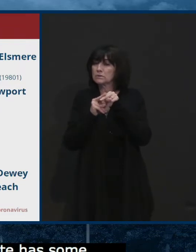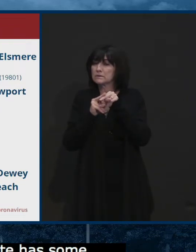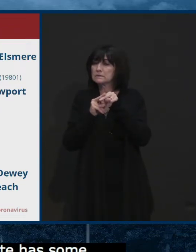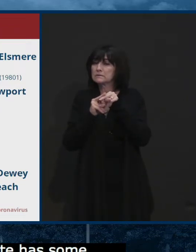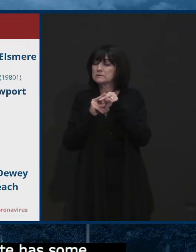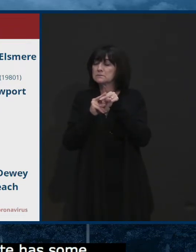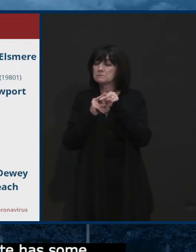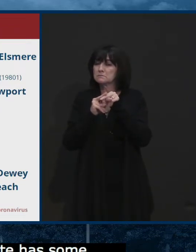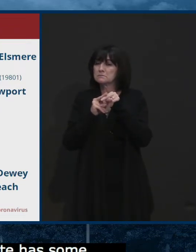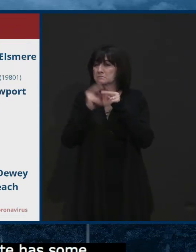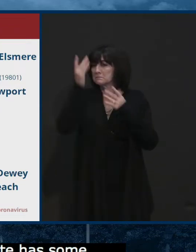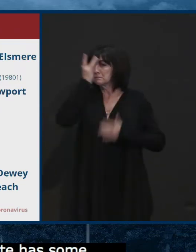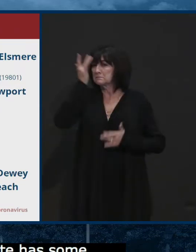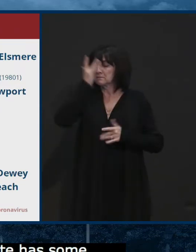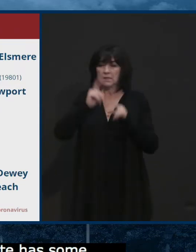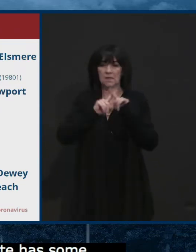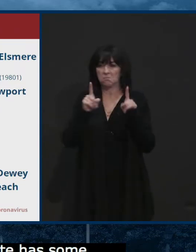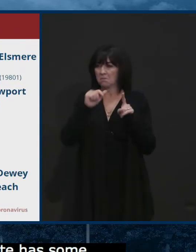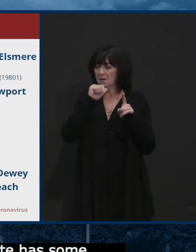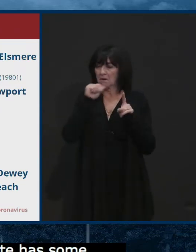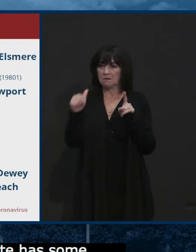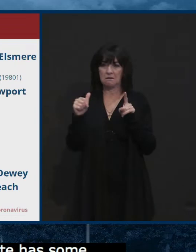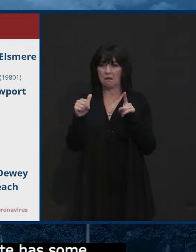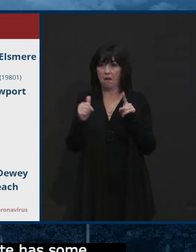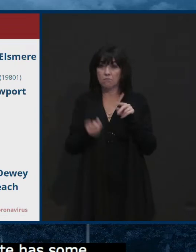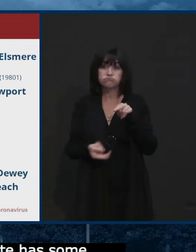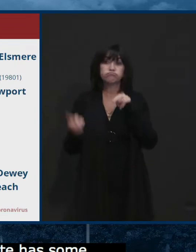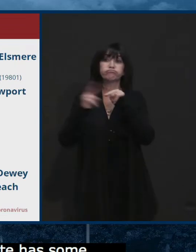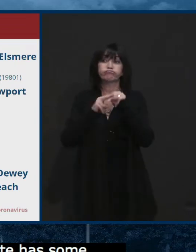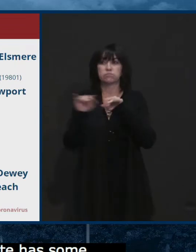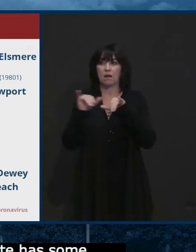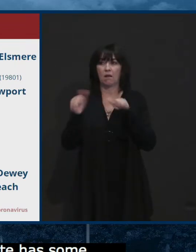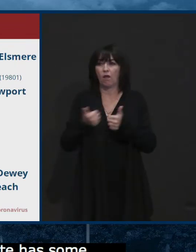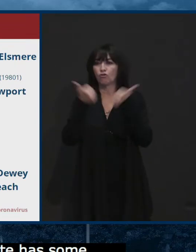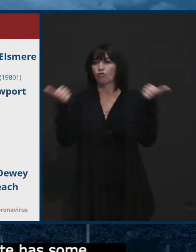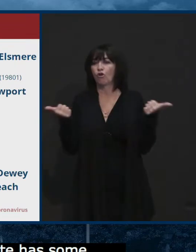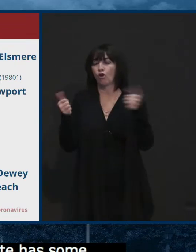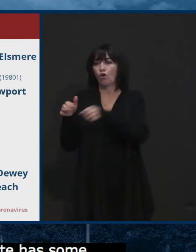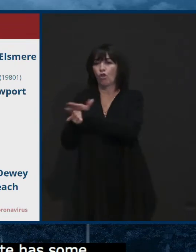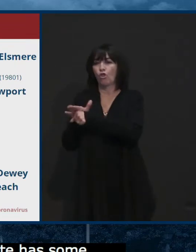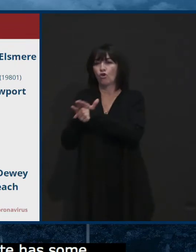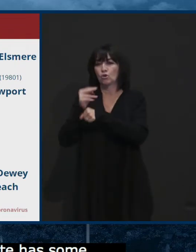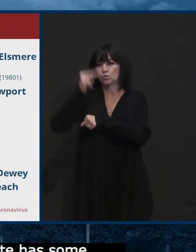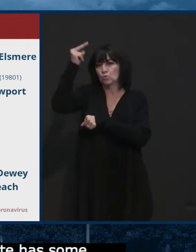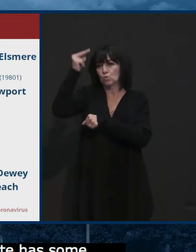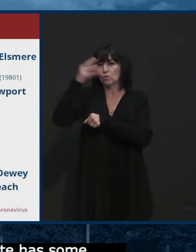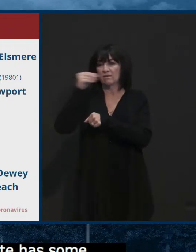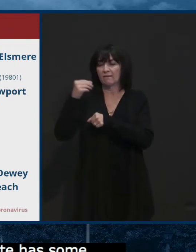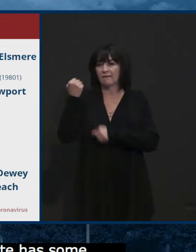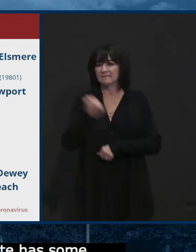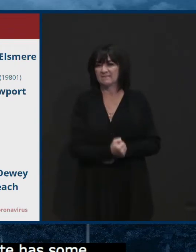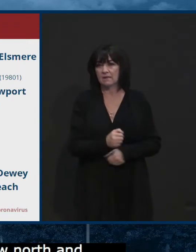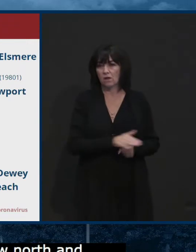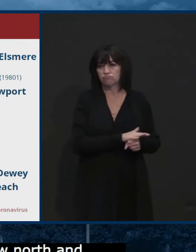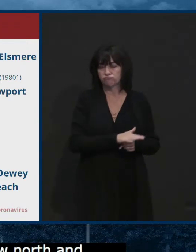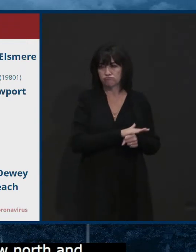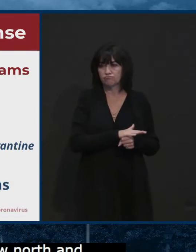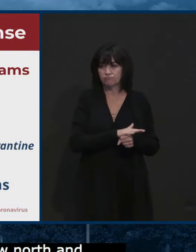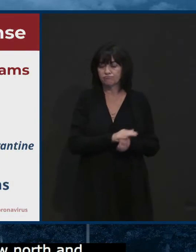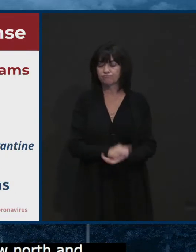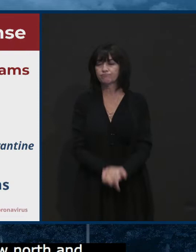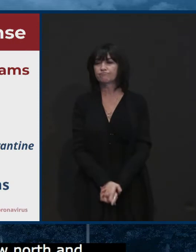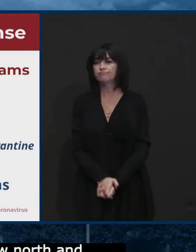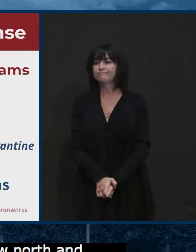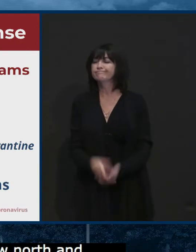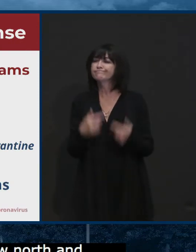but certainly not to the degree as now north and south. Let me shift gears